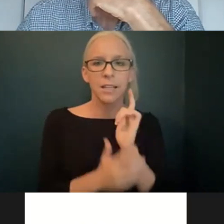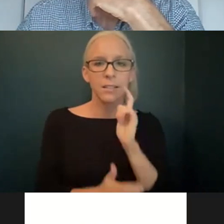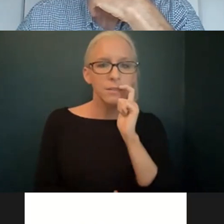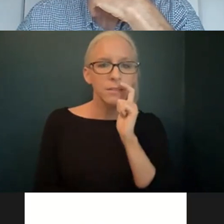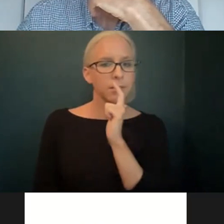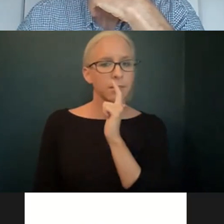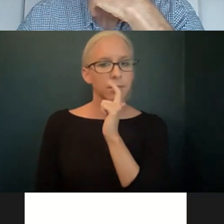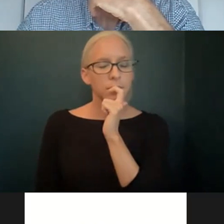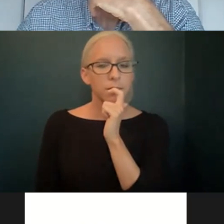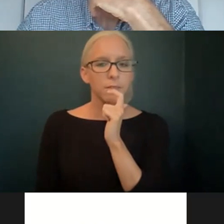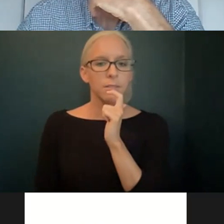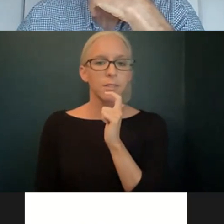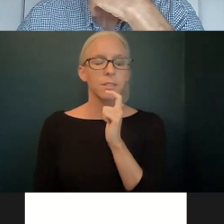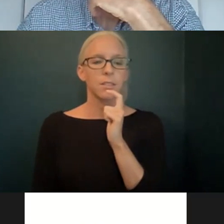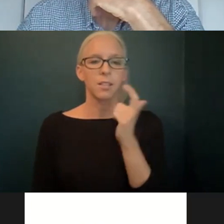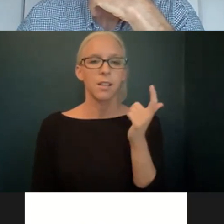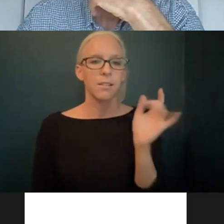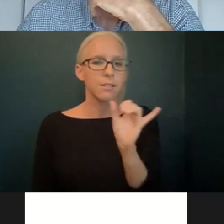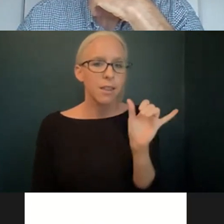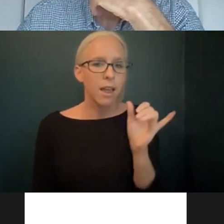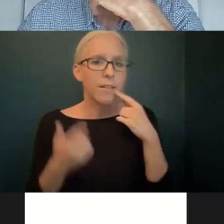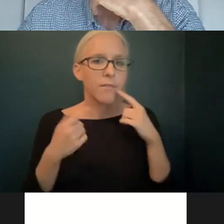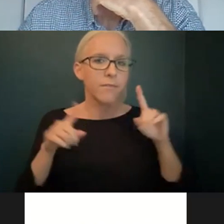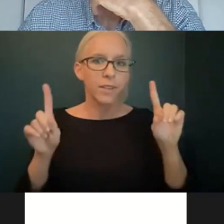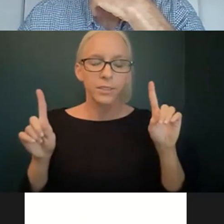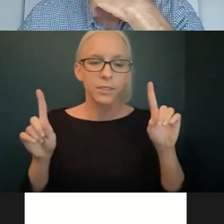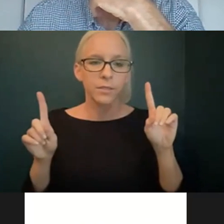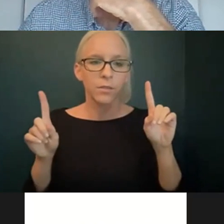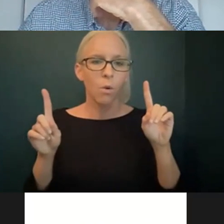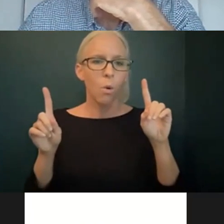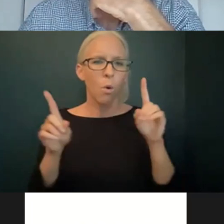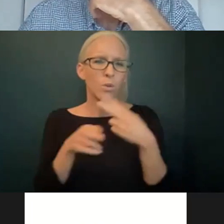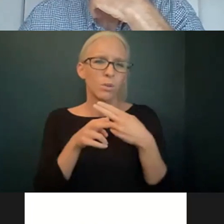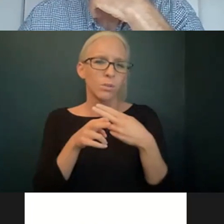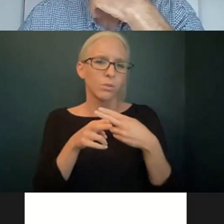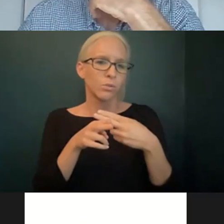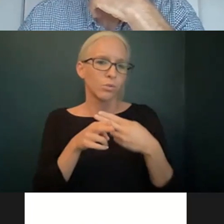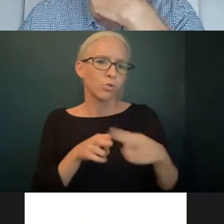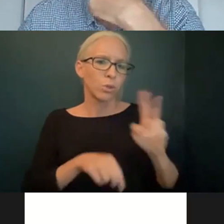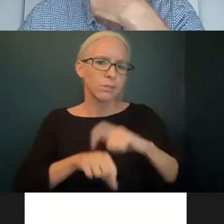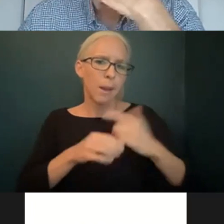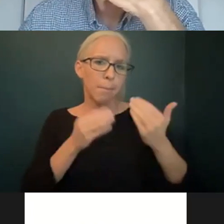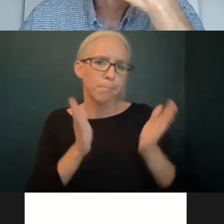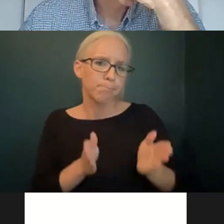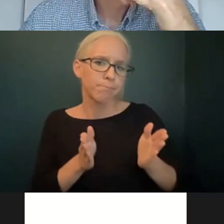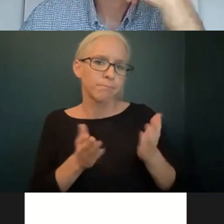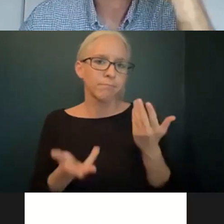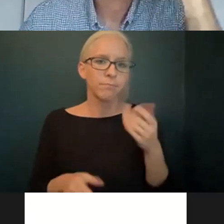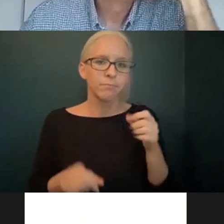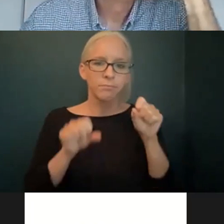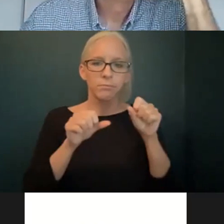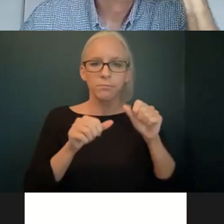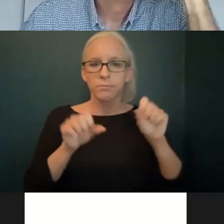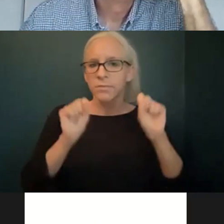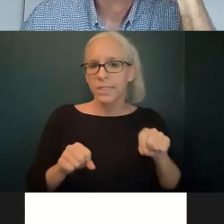it, it's not, it's like effective for maybe a little bit, I guess, like the time that you're in a grocery store or you're going